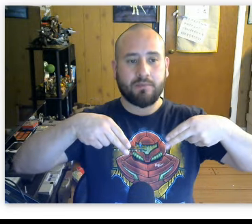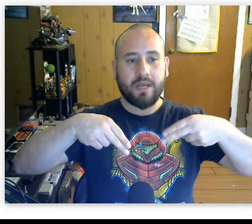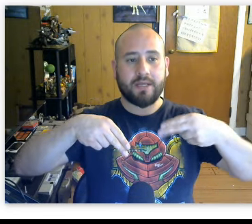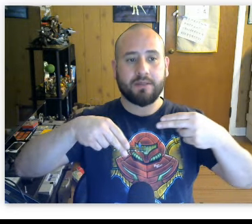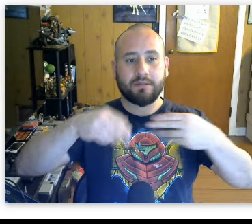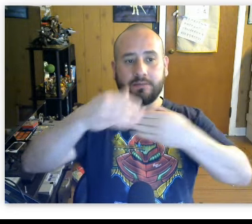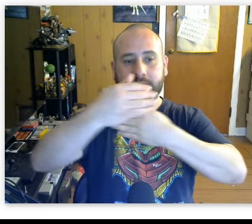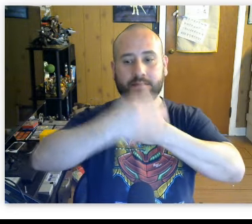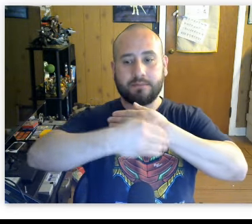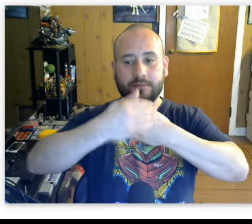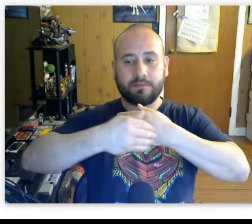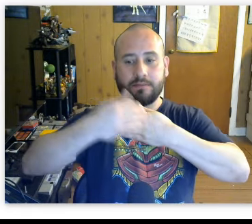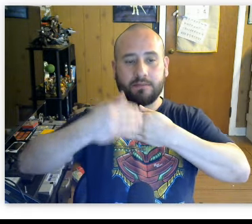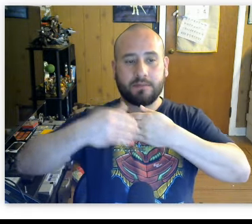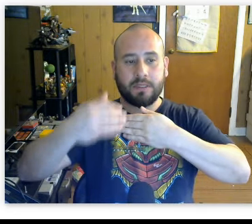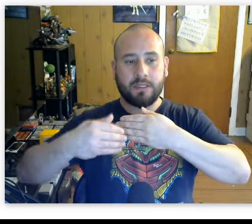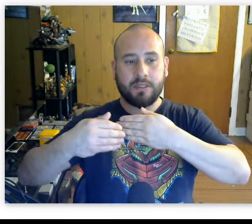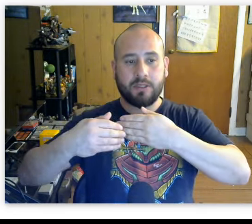bread,